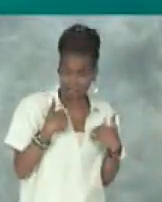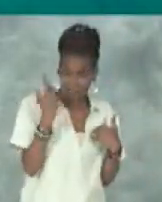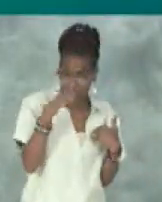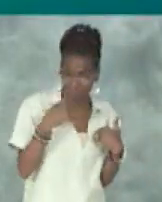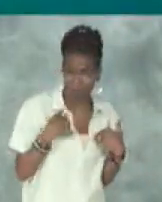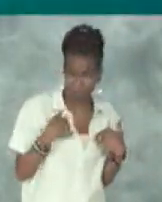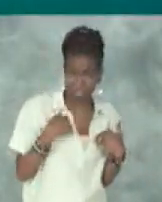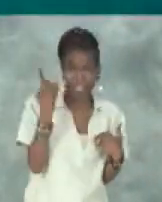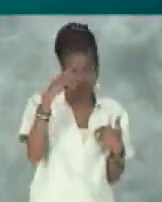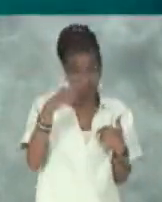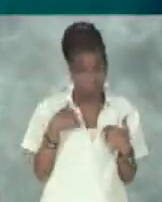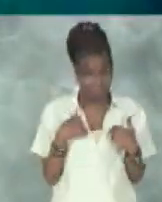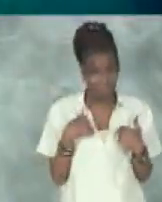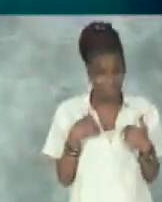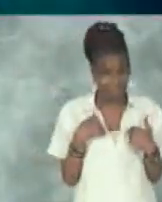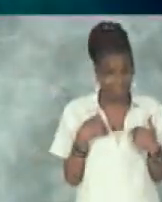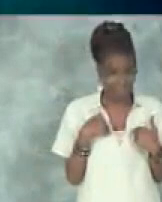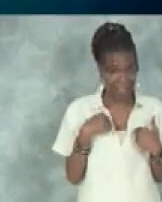is for me.